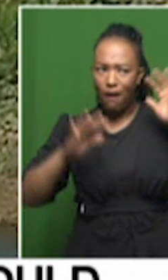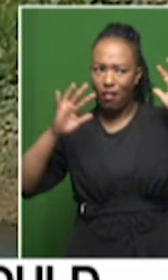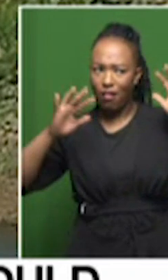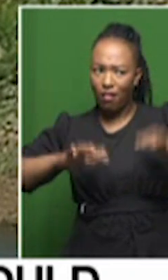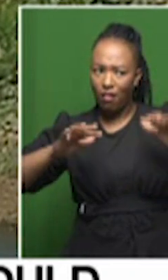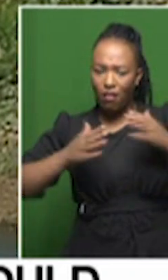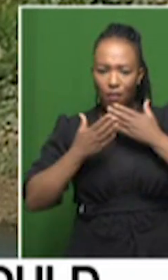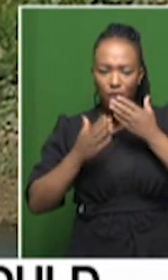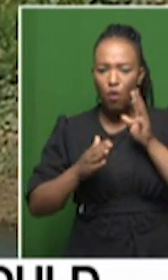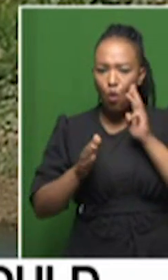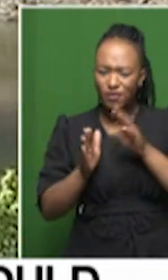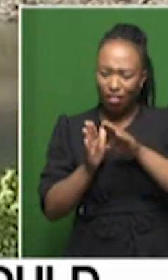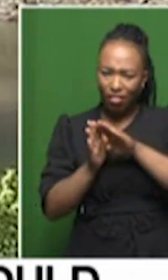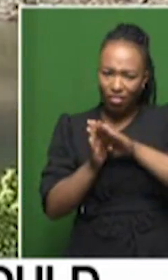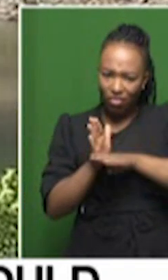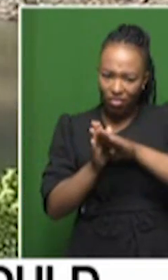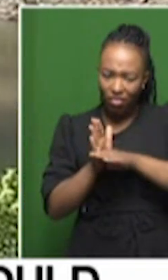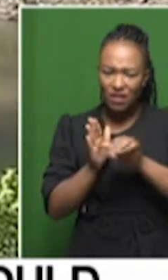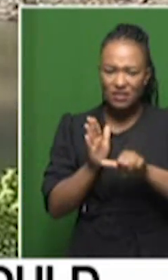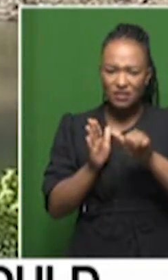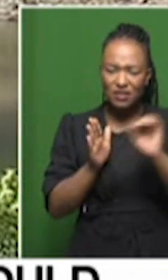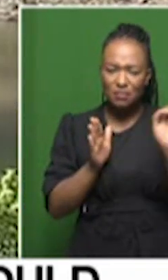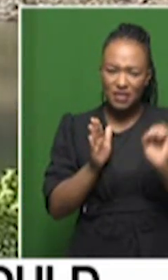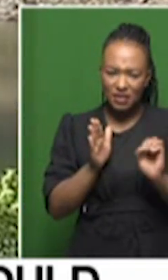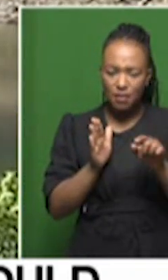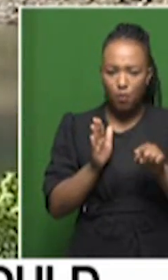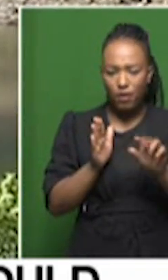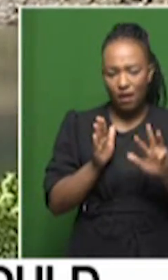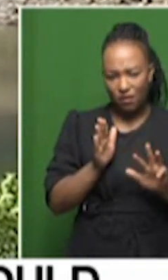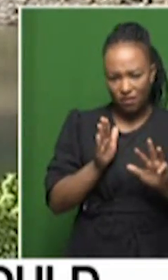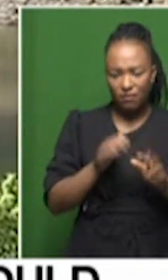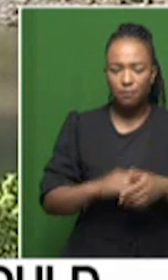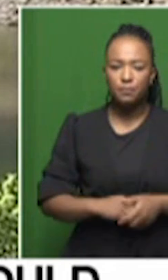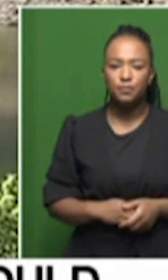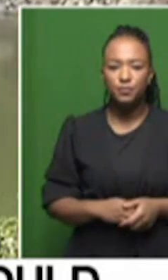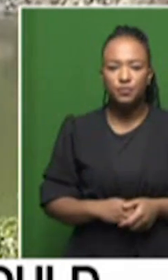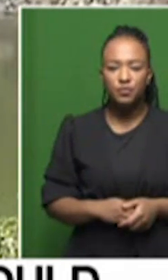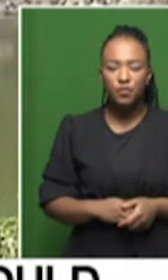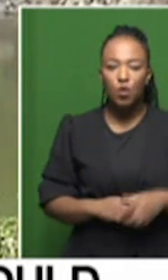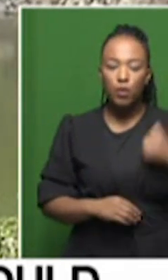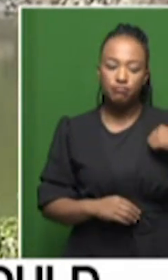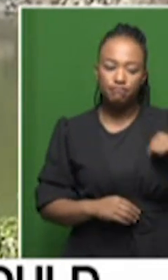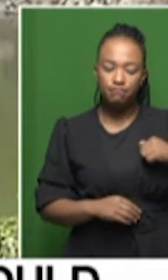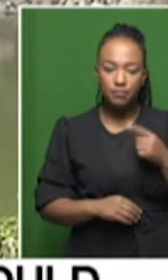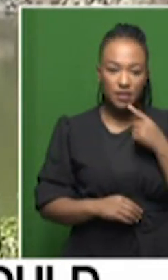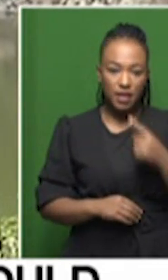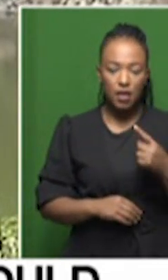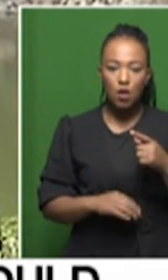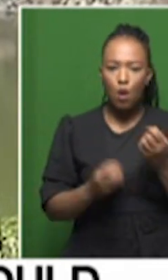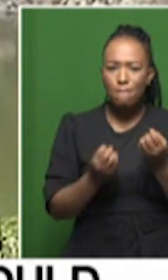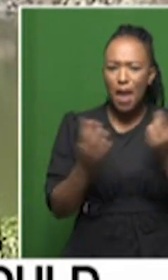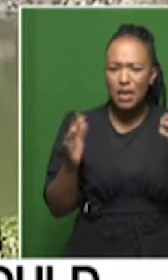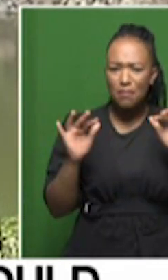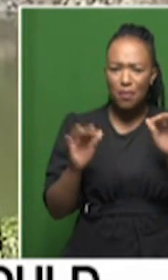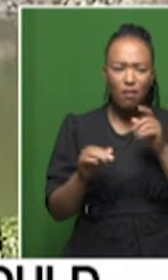supply dams is critically low at 16.98%. The municipality is also concerned about demand that remains too